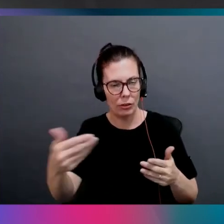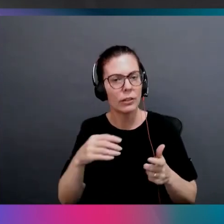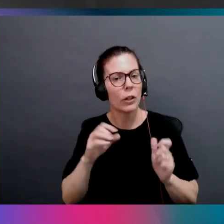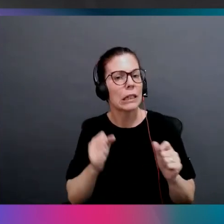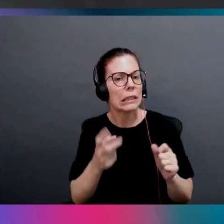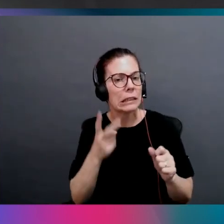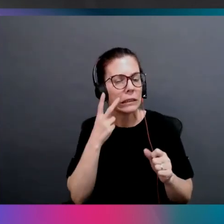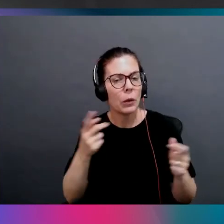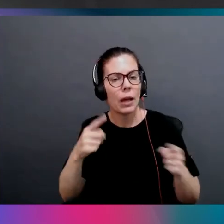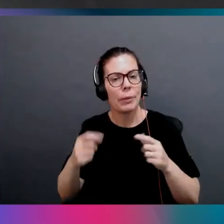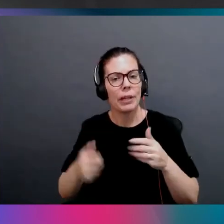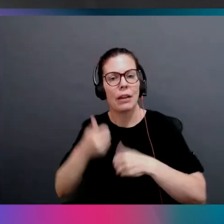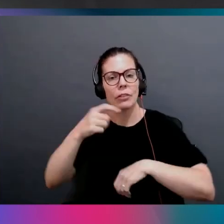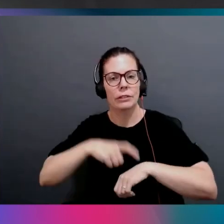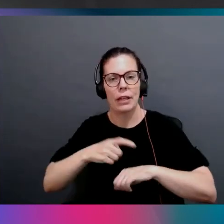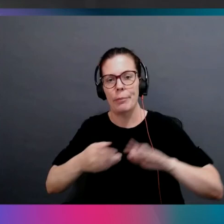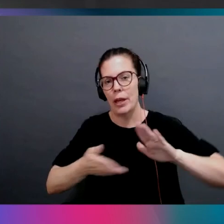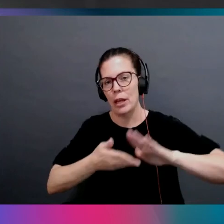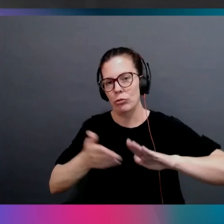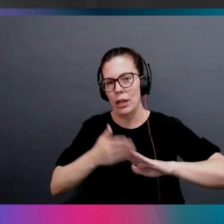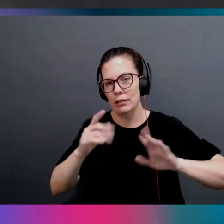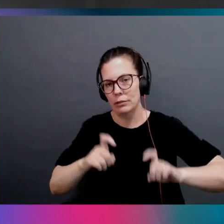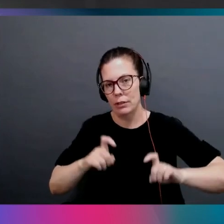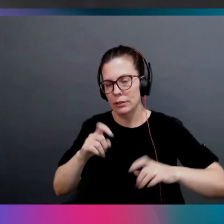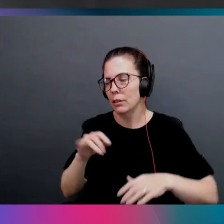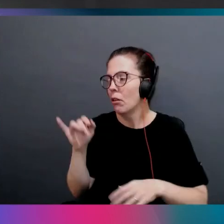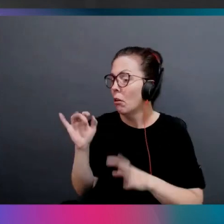each time I ran those. Perfect.